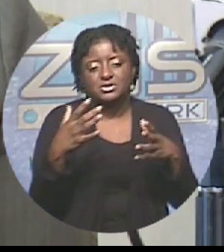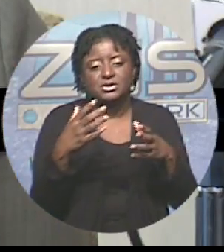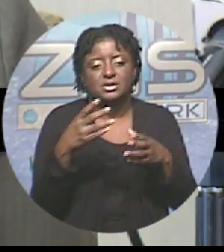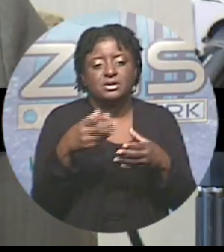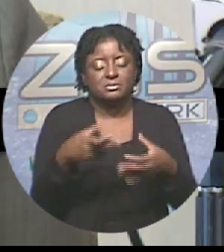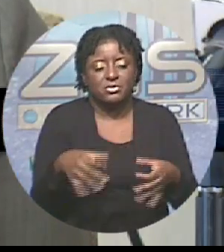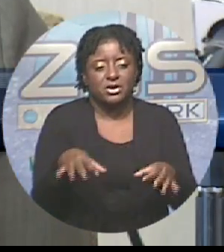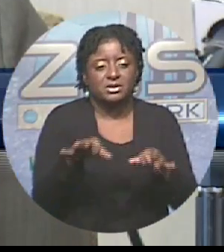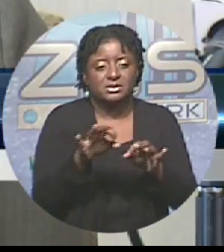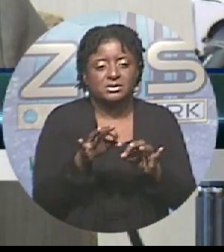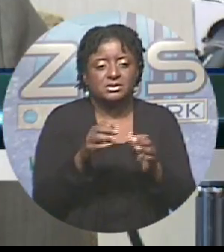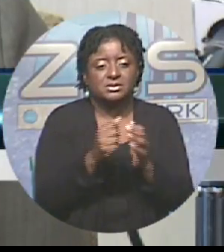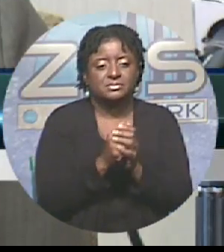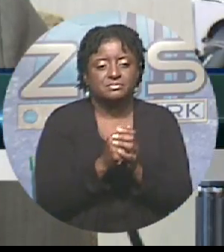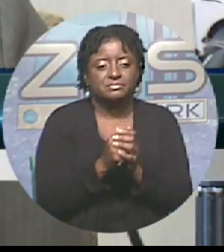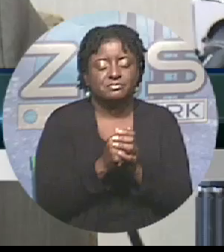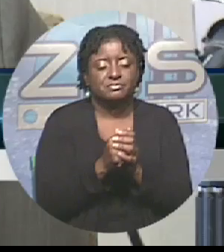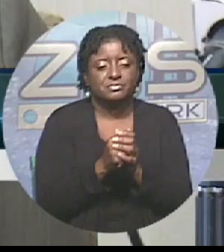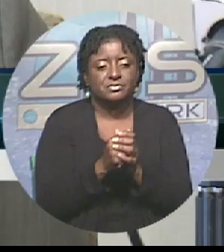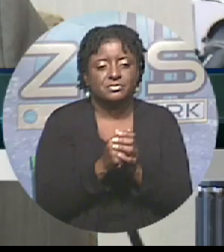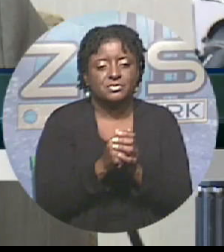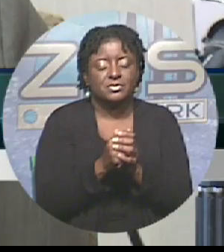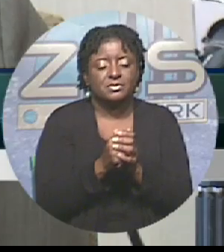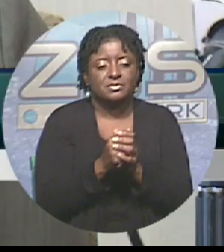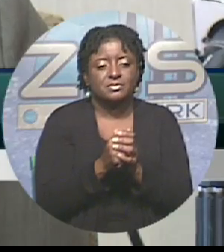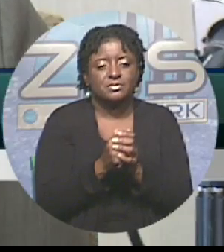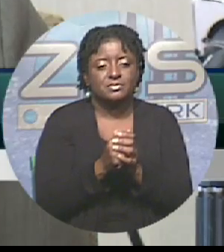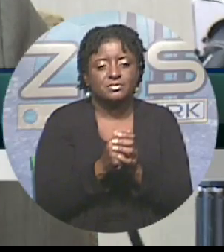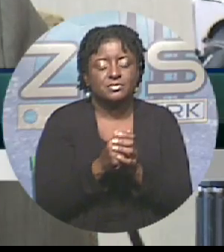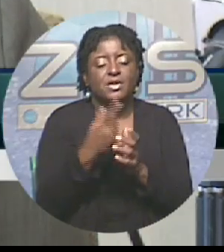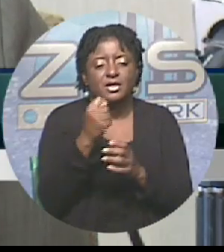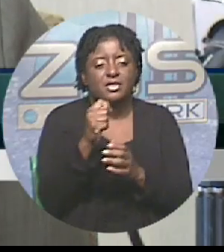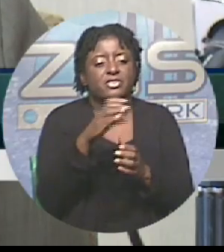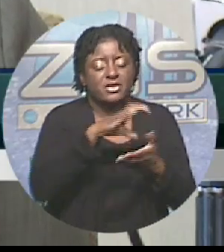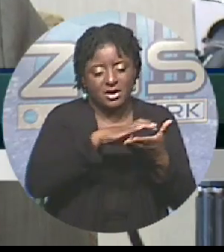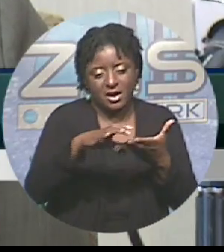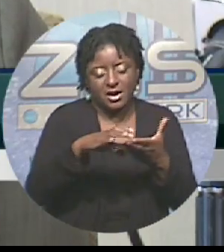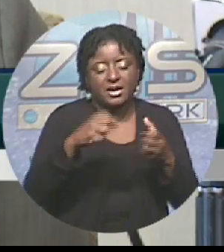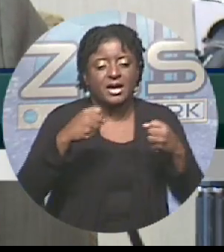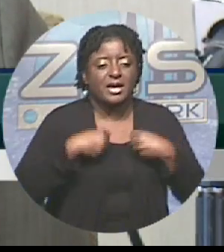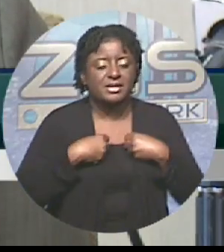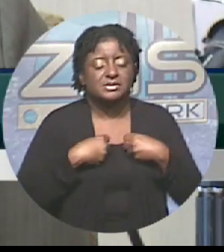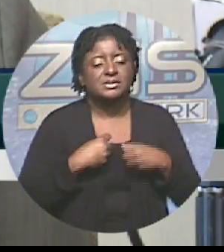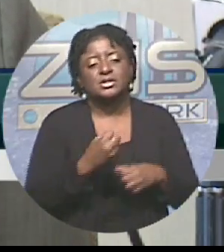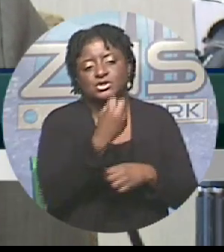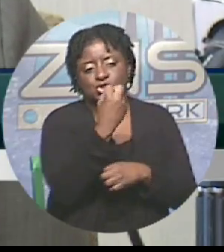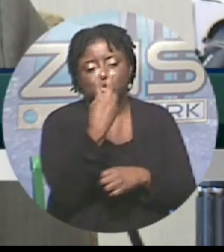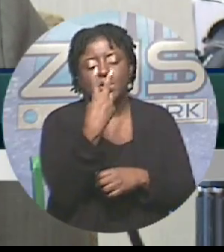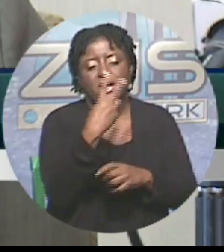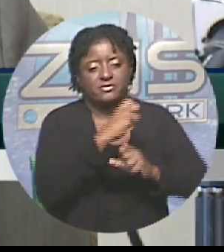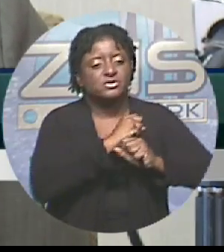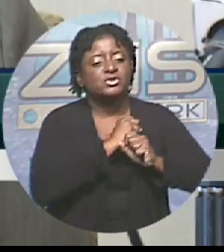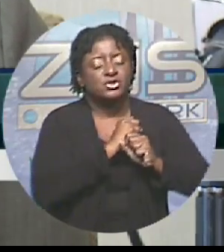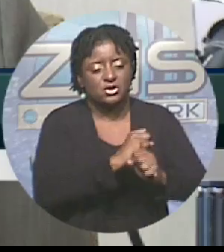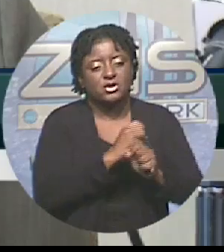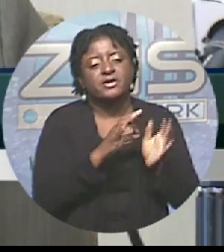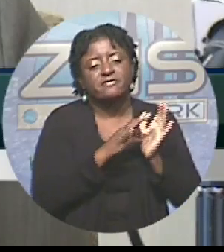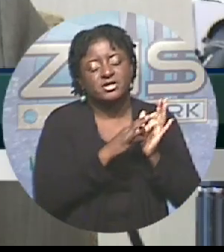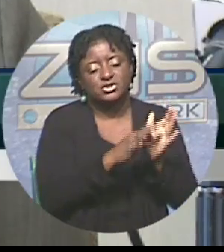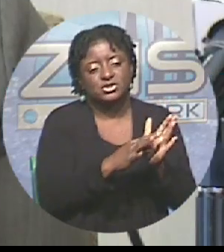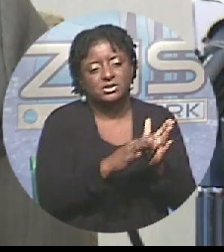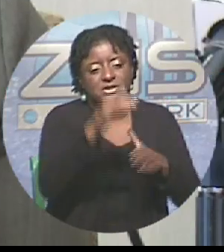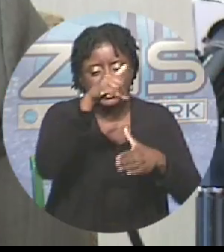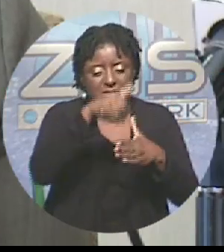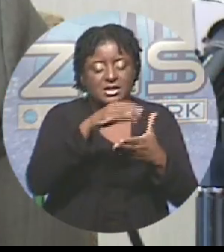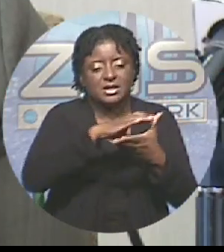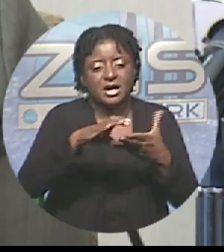card has about 12 security features that we built into the card for reducing